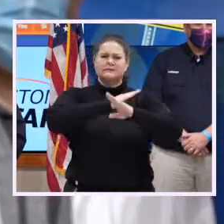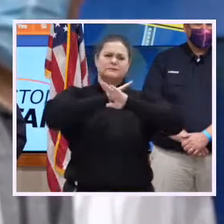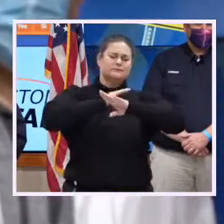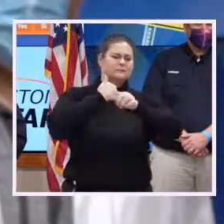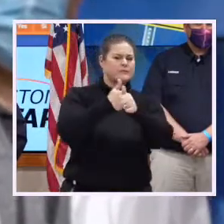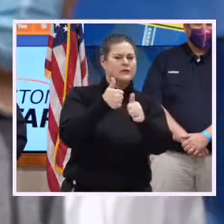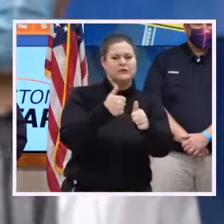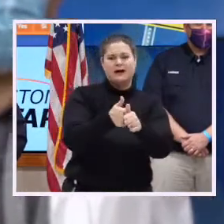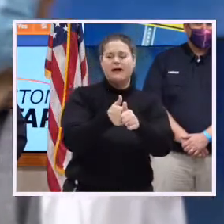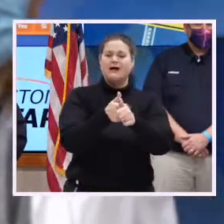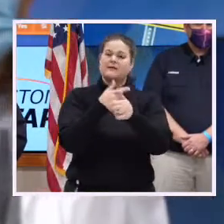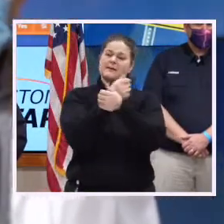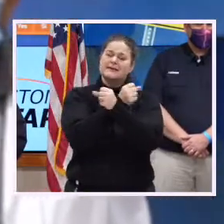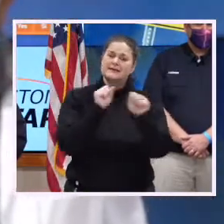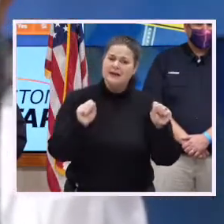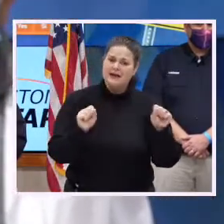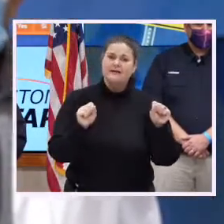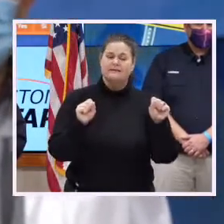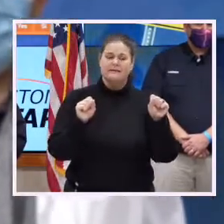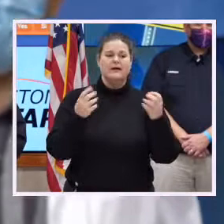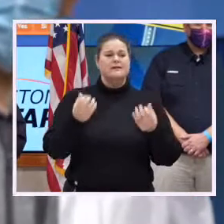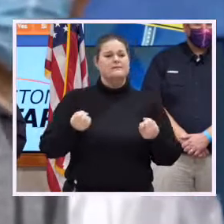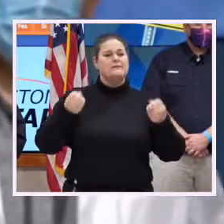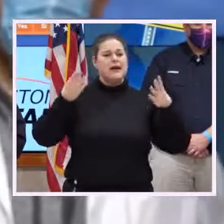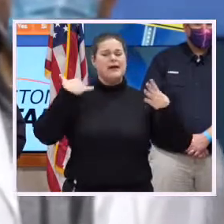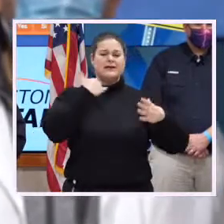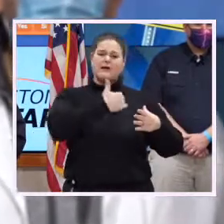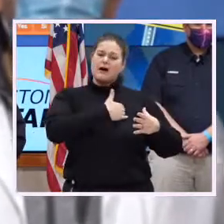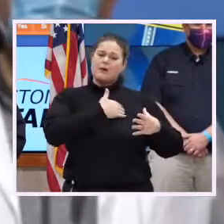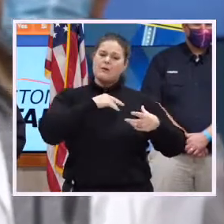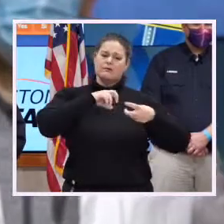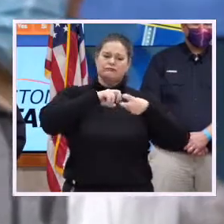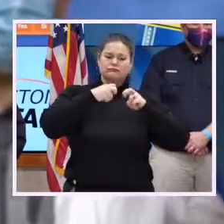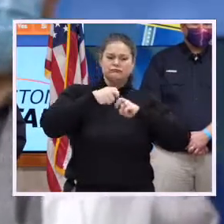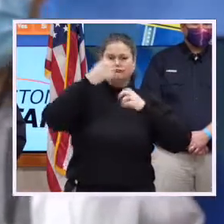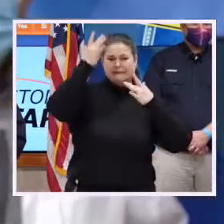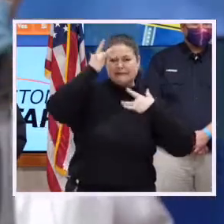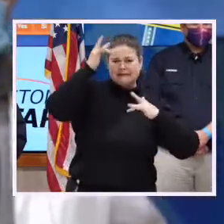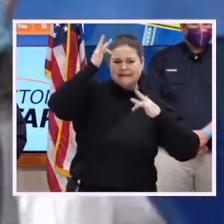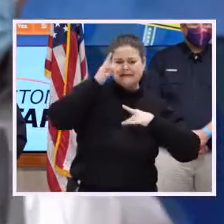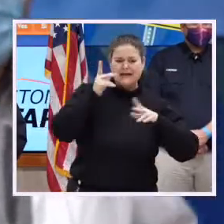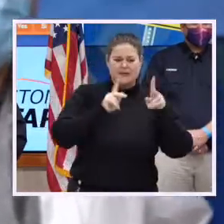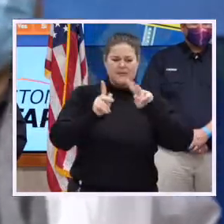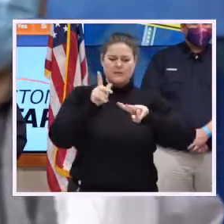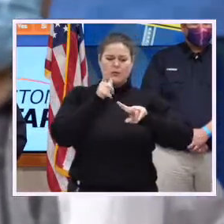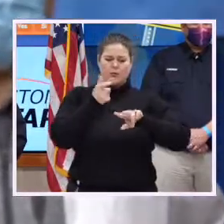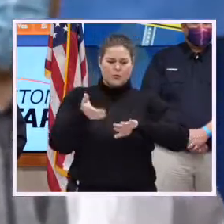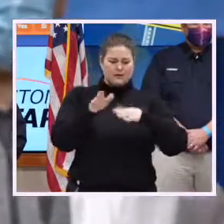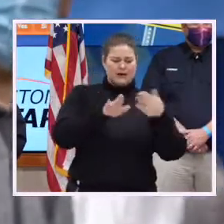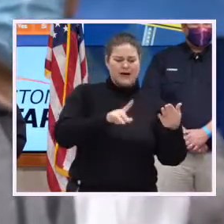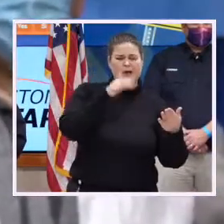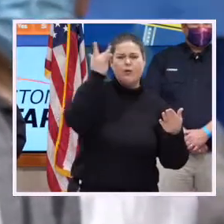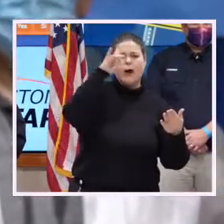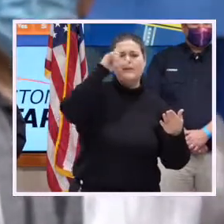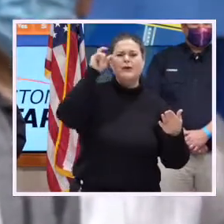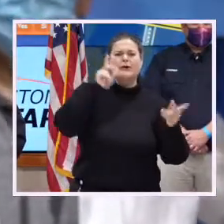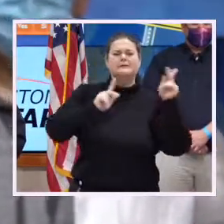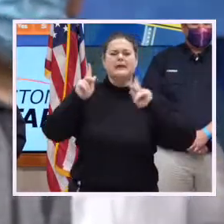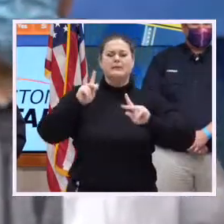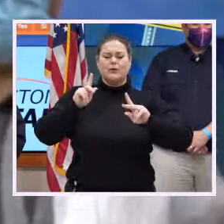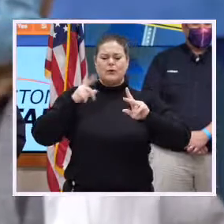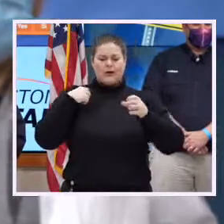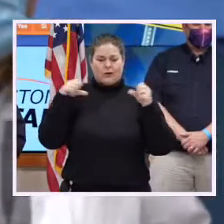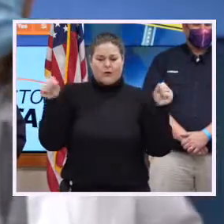them safe. Much of these poisoning calls, the deaths, they're due to bringing grills into the